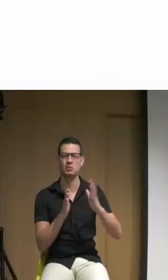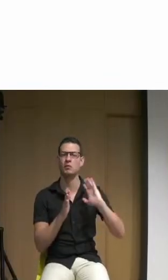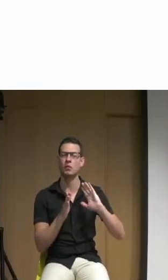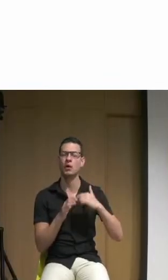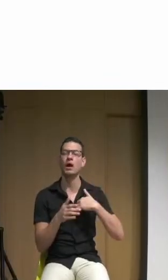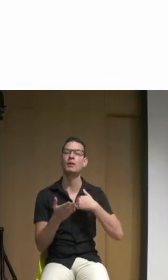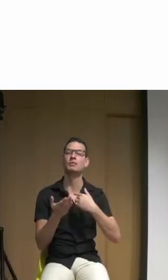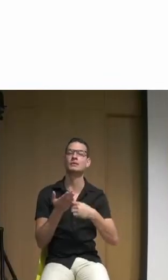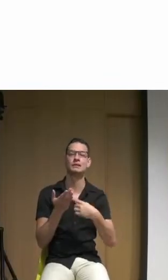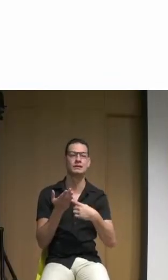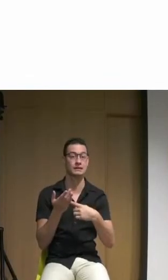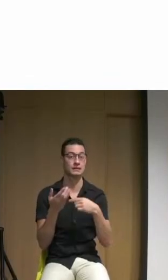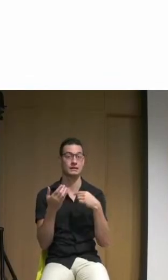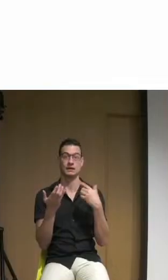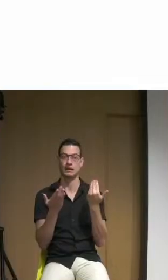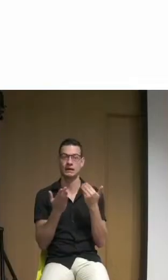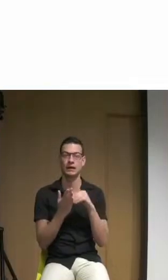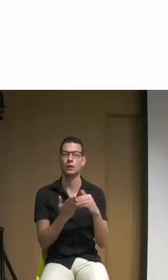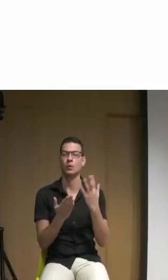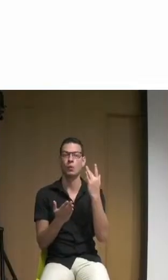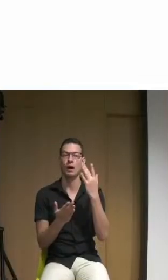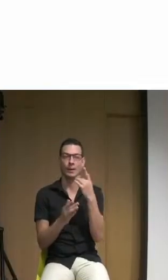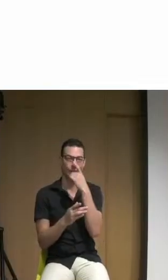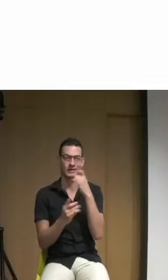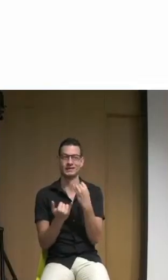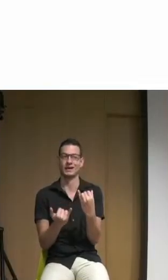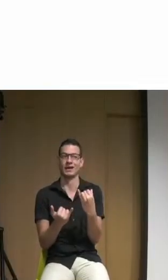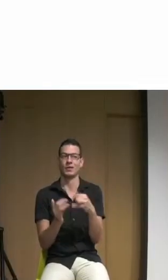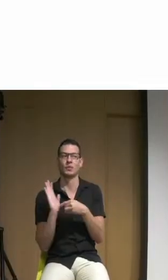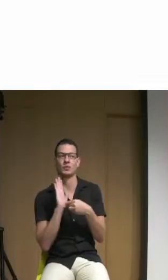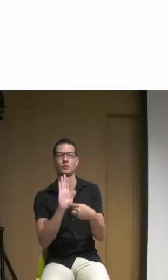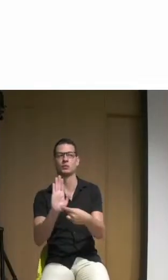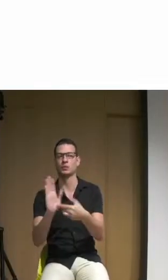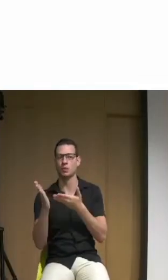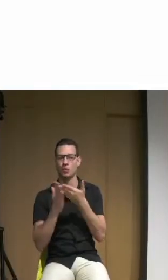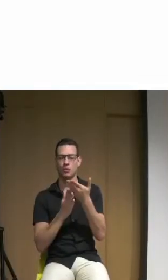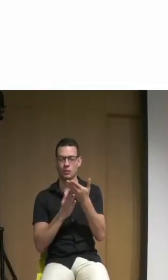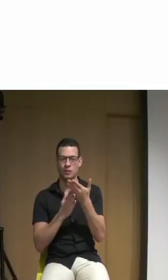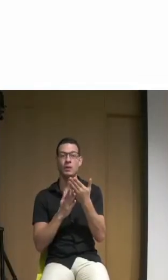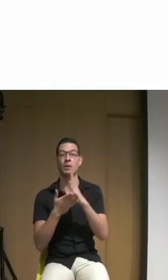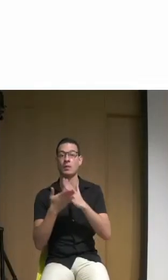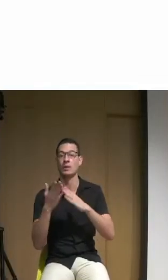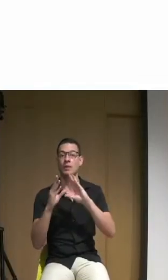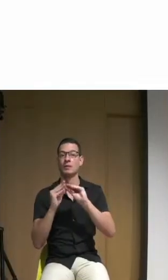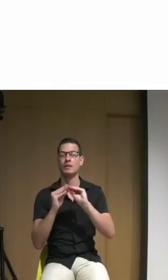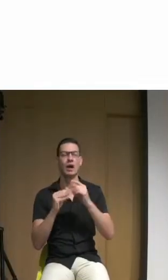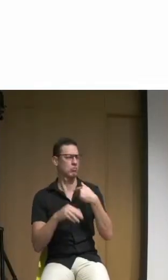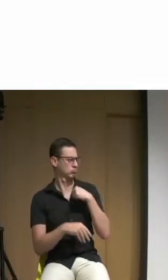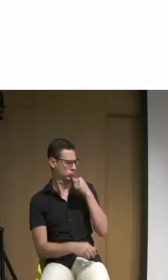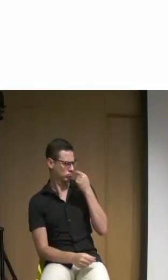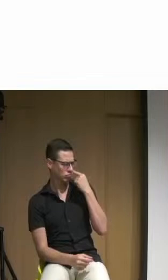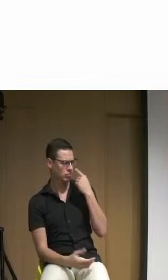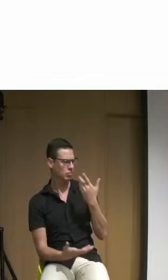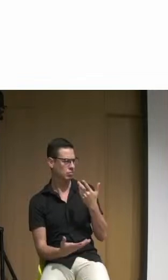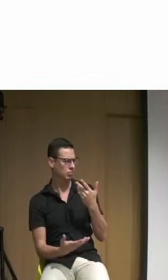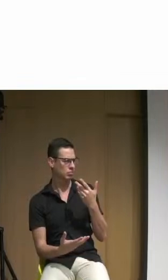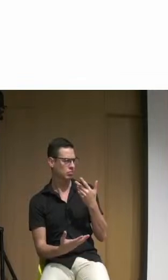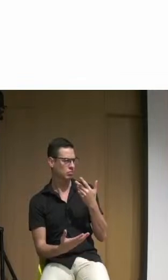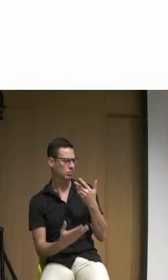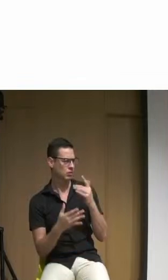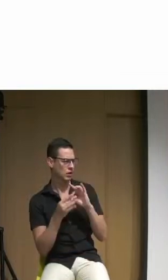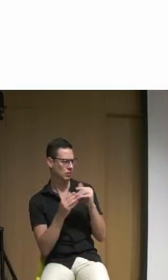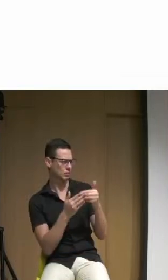talking about it at this meeting because it's being presented as part of the meeting. So I would not think that I should be sharing comments before the